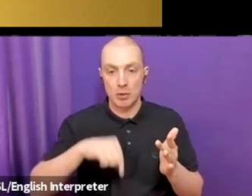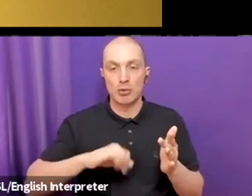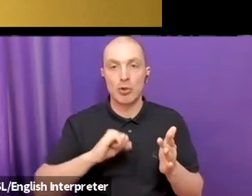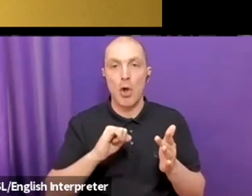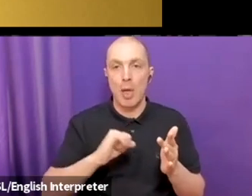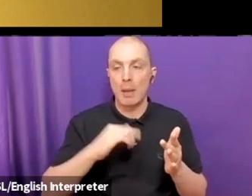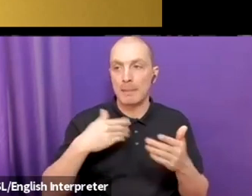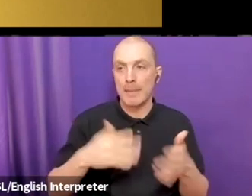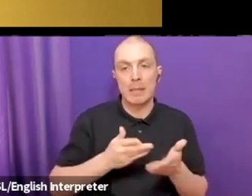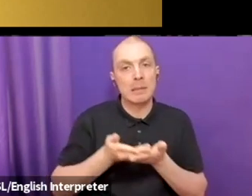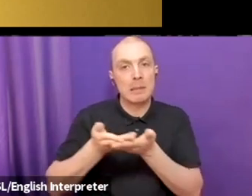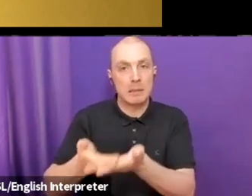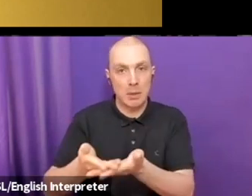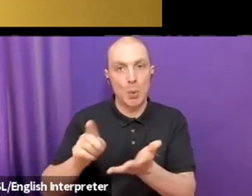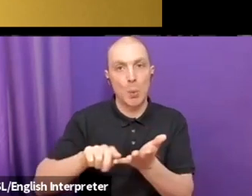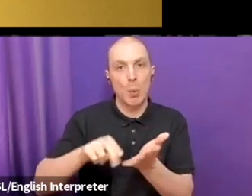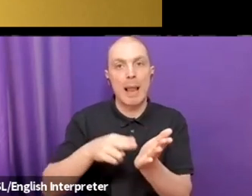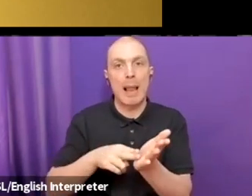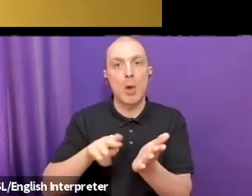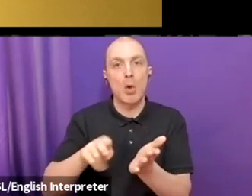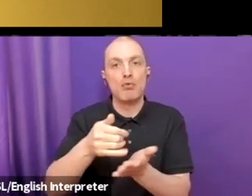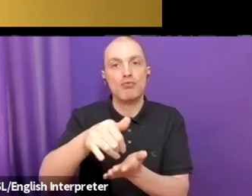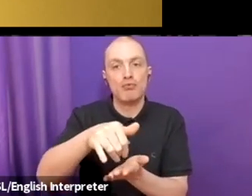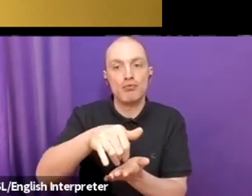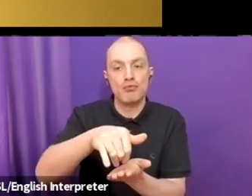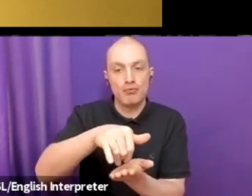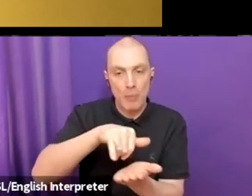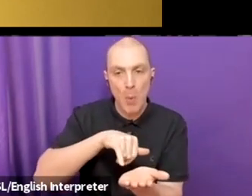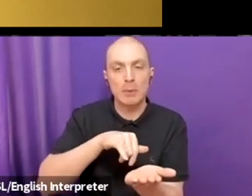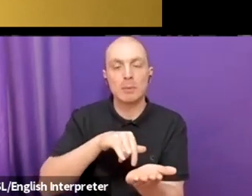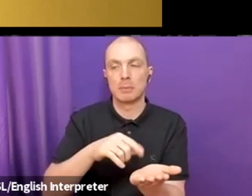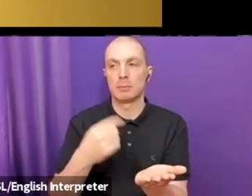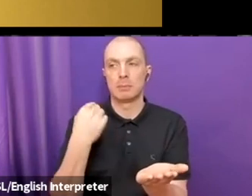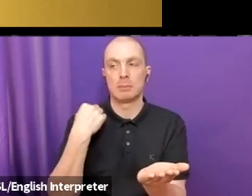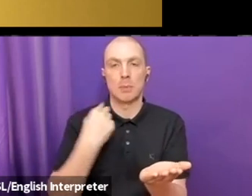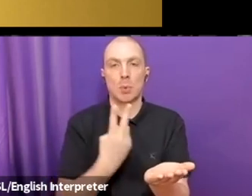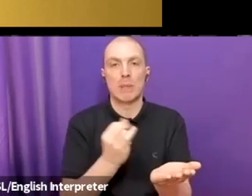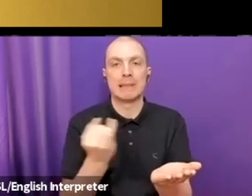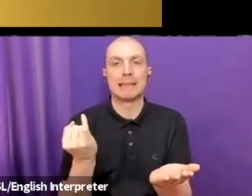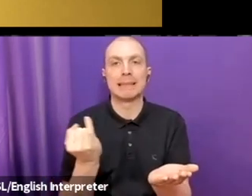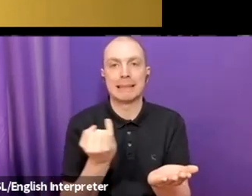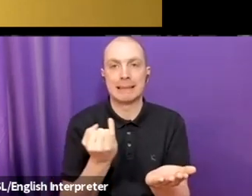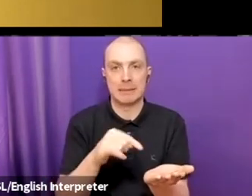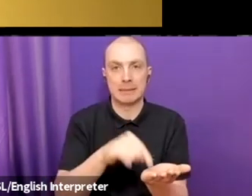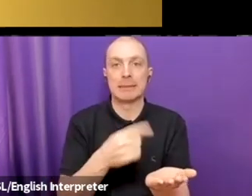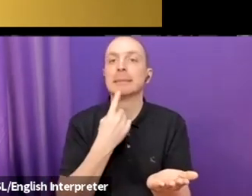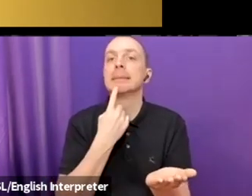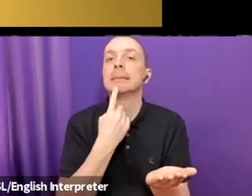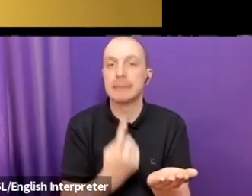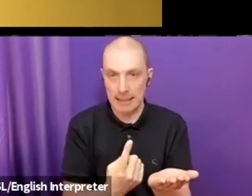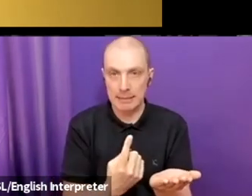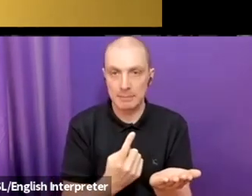UN outlining the major issues facing Scotland in 2016. Our report set